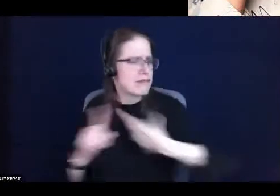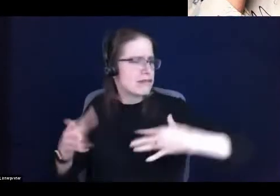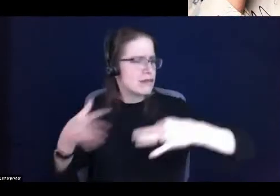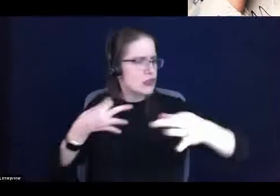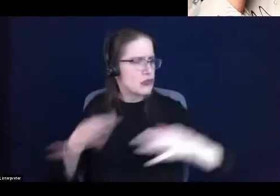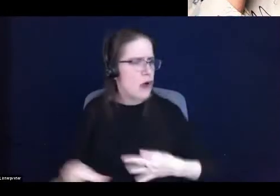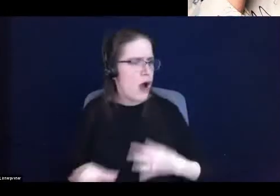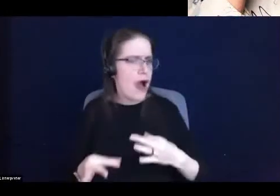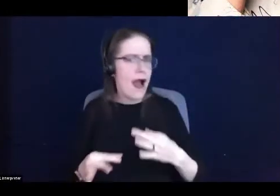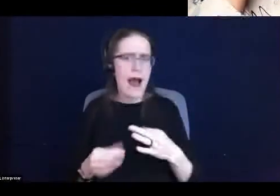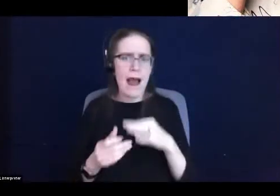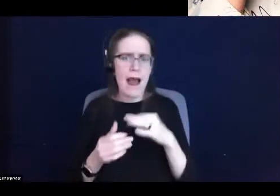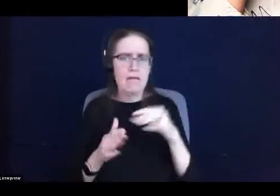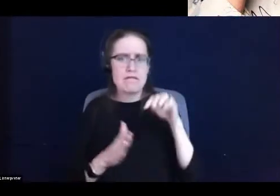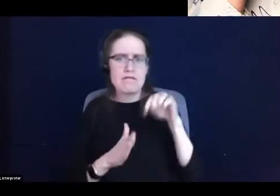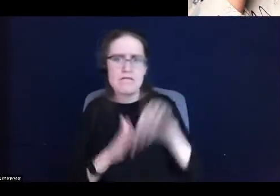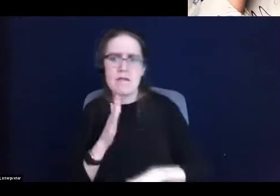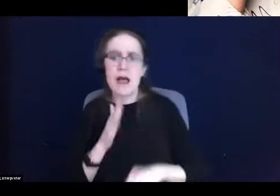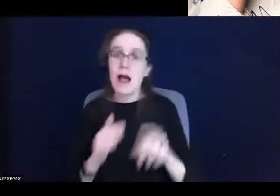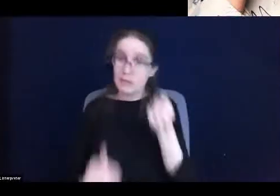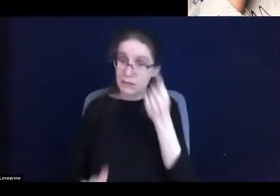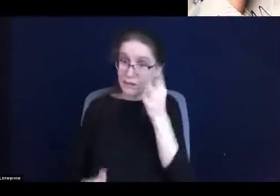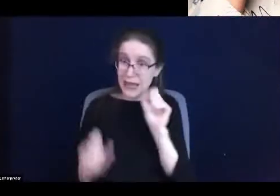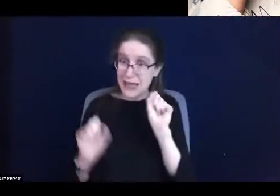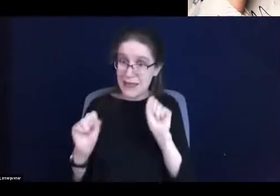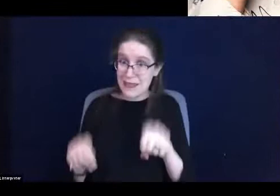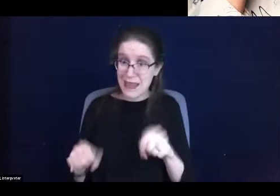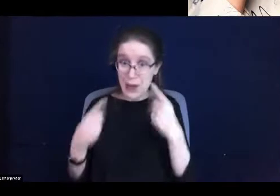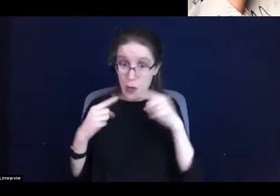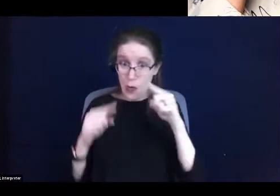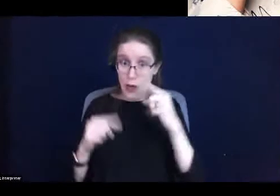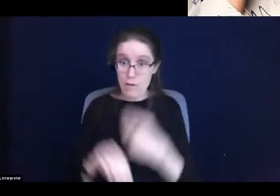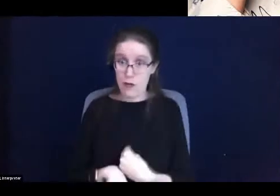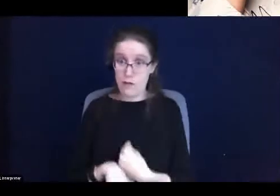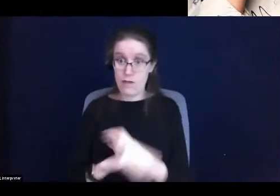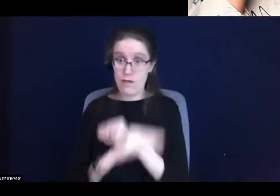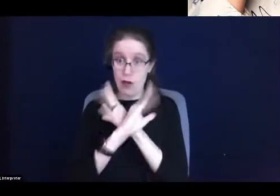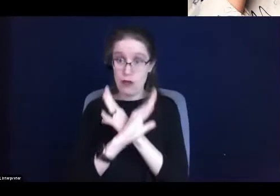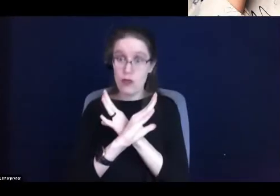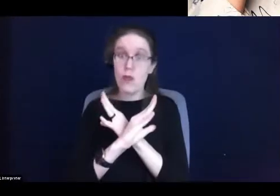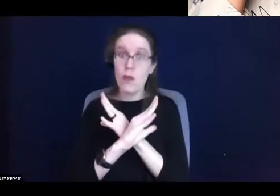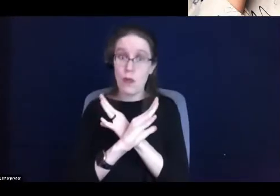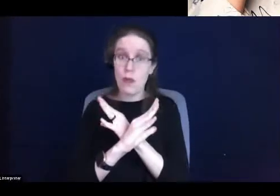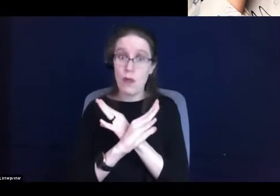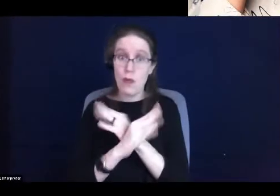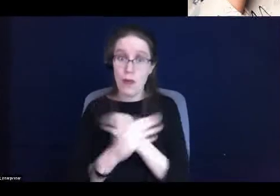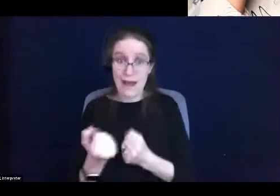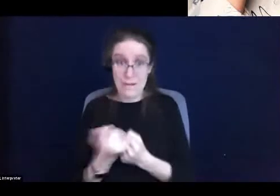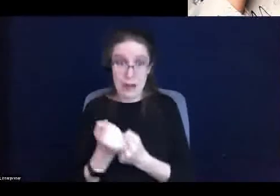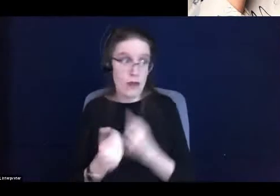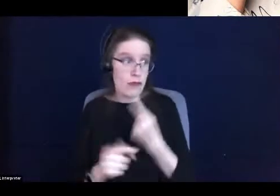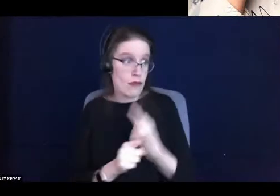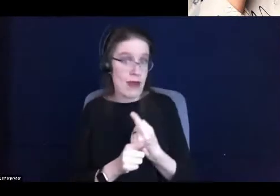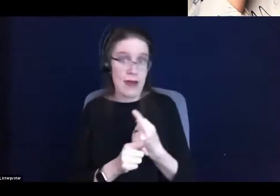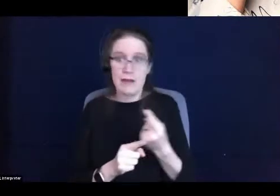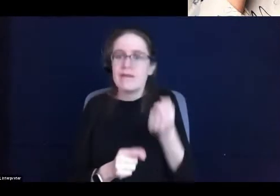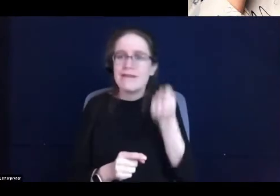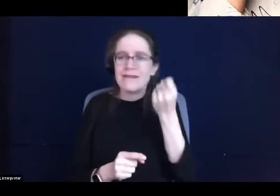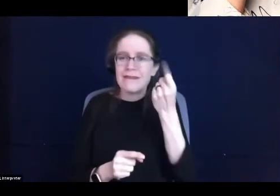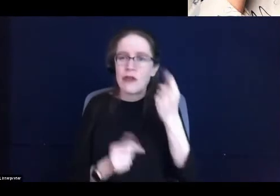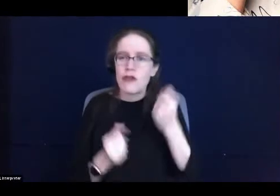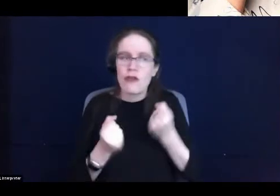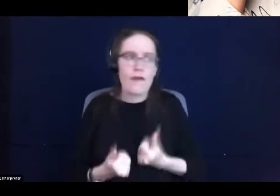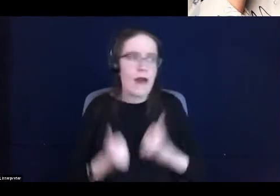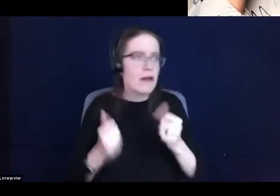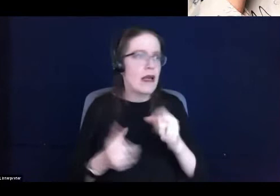possible. And this one can work if we're doing that virtual advocacy, right? Because the survivor can describe whatever it is. It doesn't really matter in